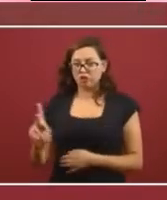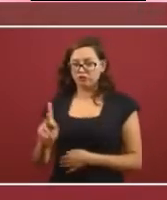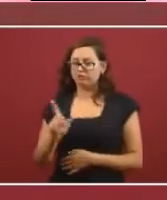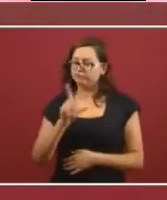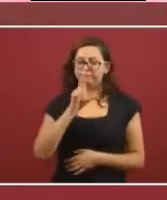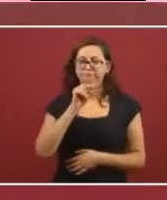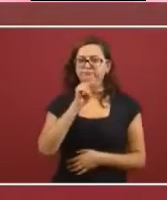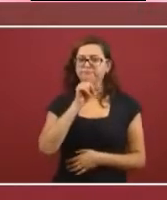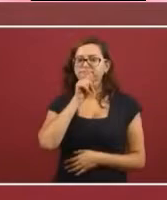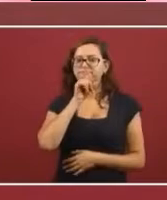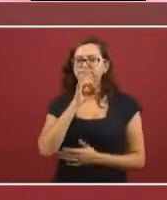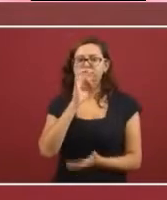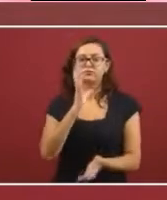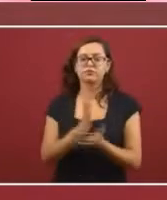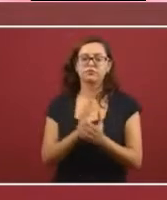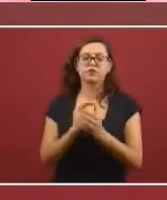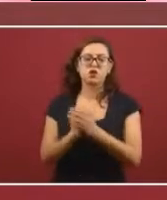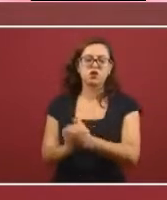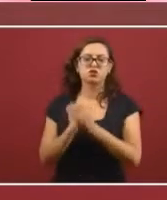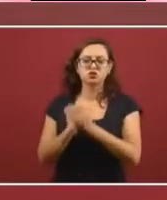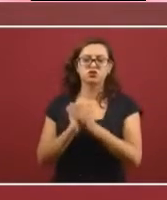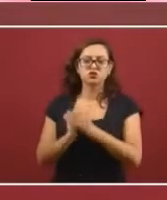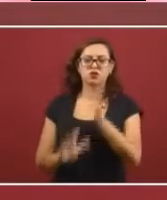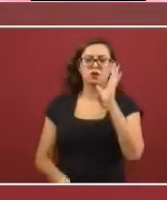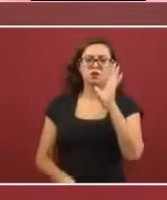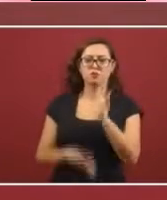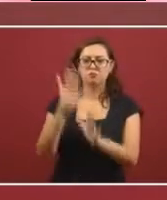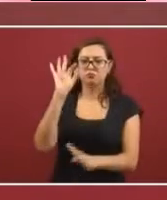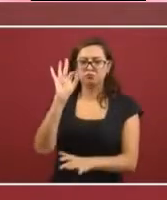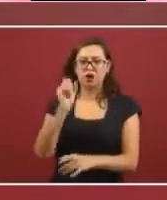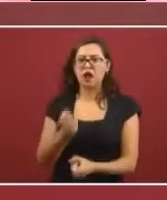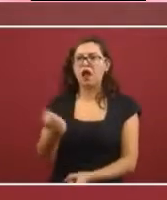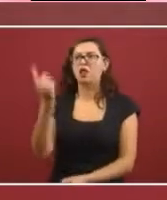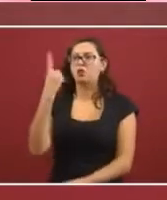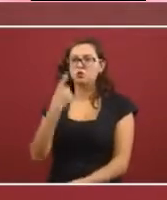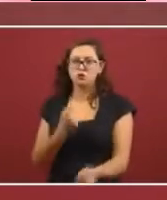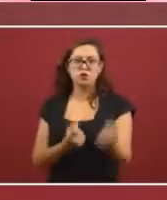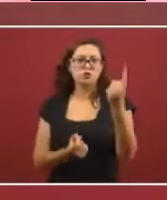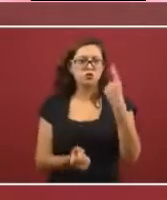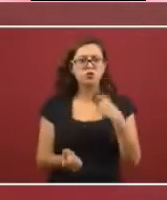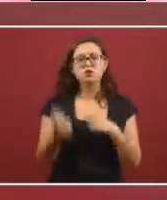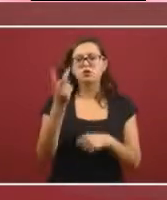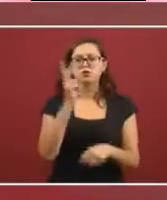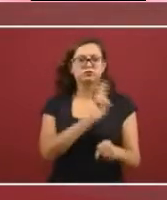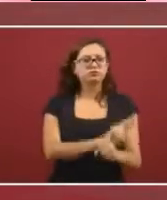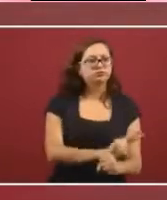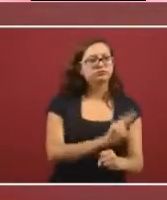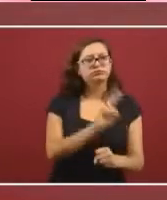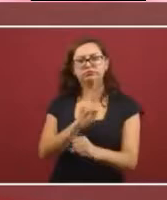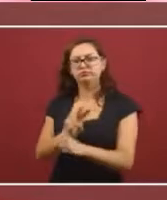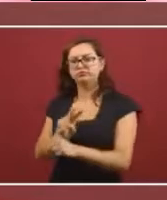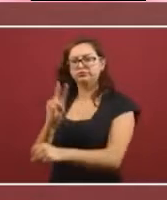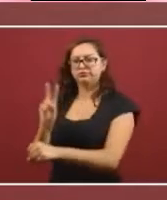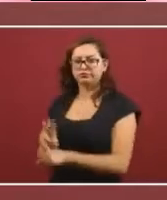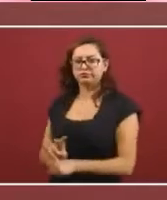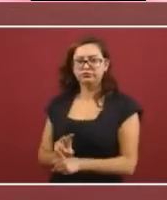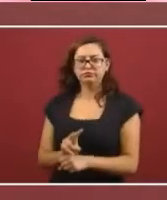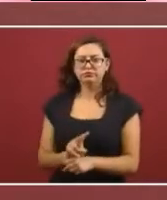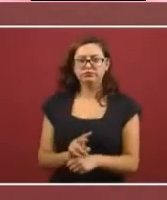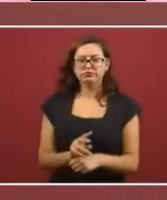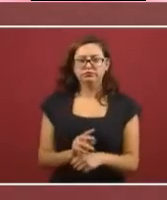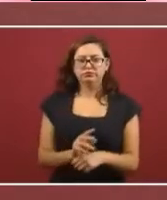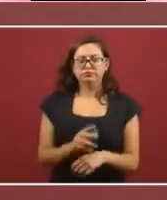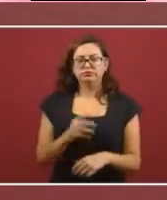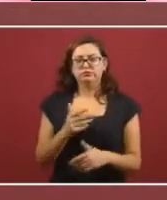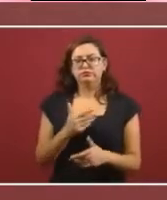only the ones that are going to be like a raffle, like a selection, and they'll go to